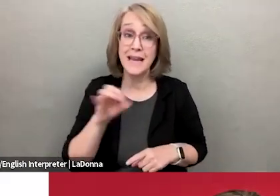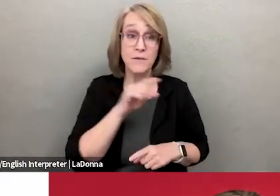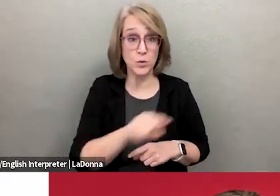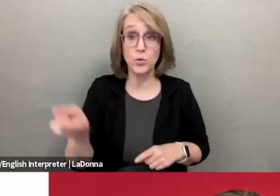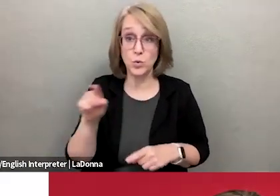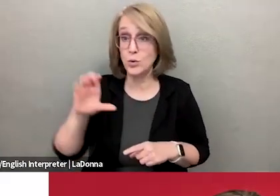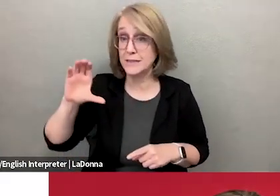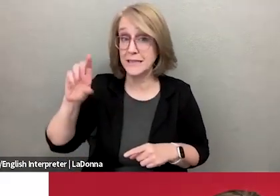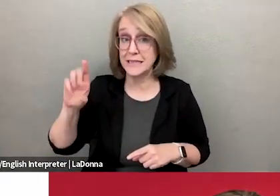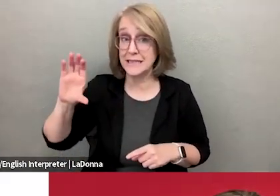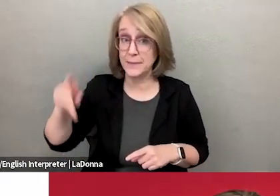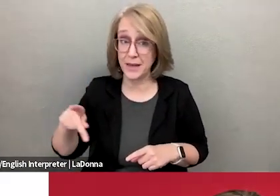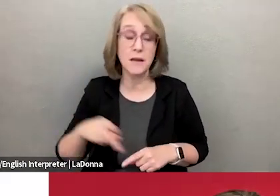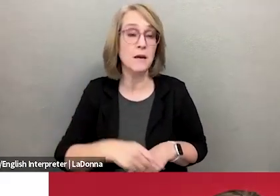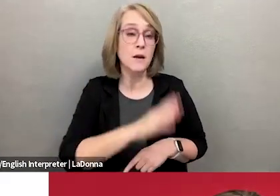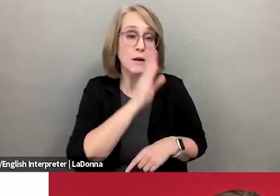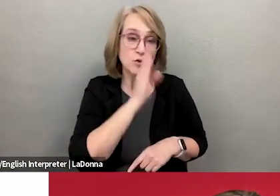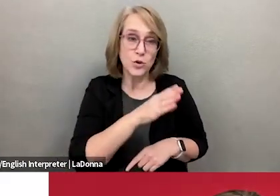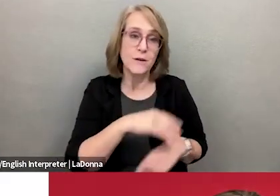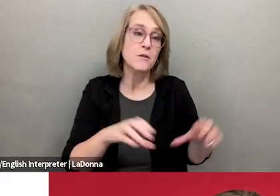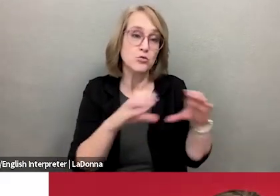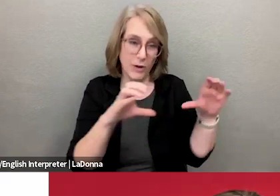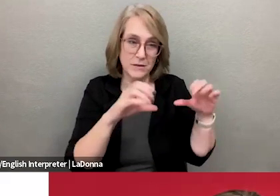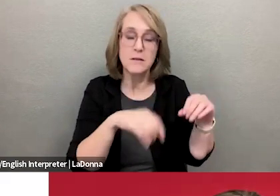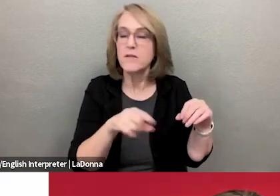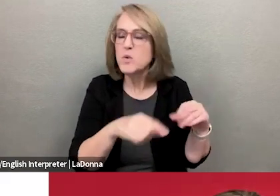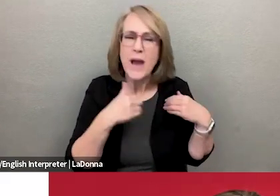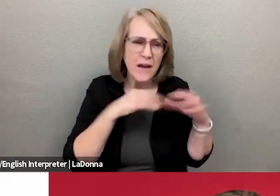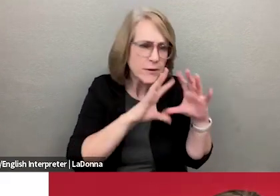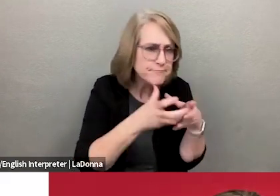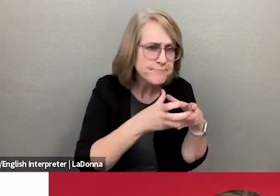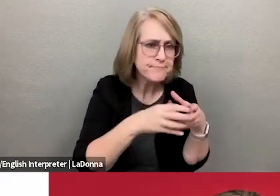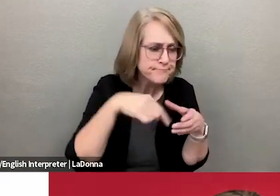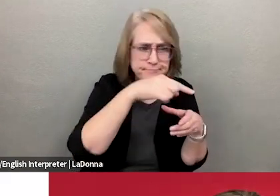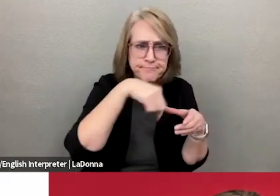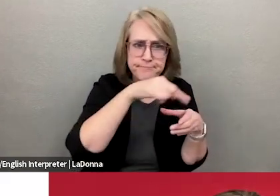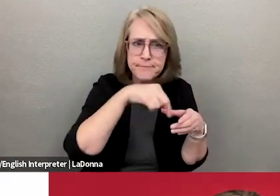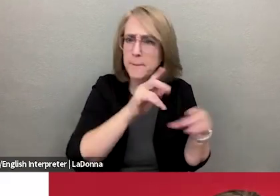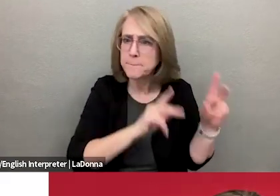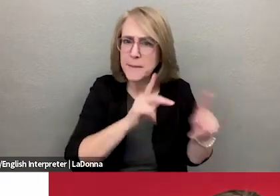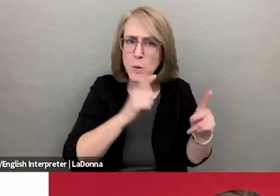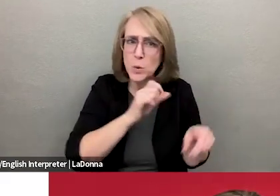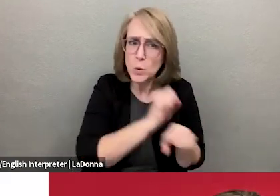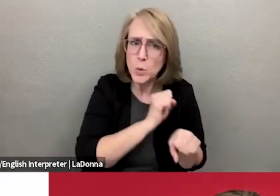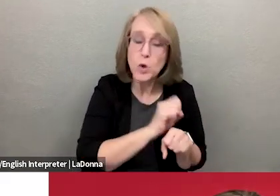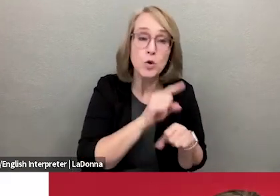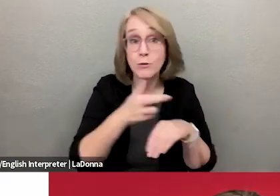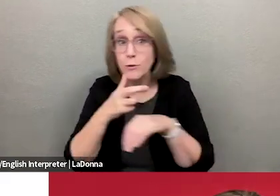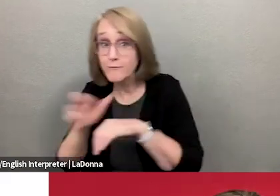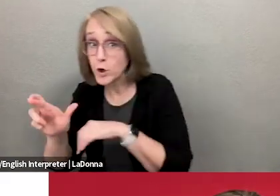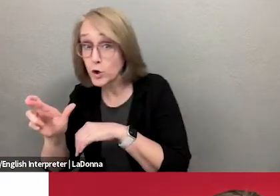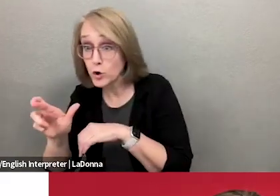are a cohort. They have all kinds of friends that they have that are also in this field. So they